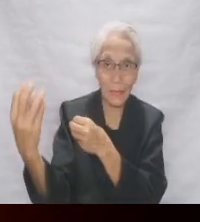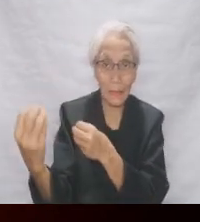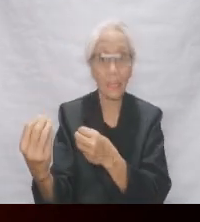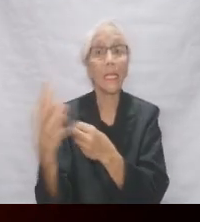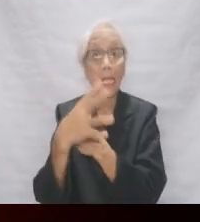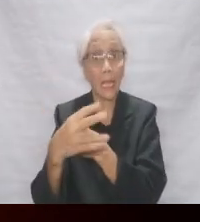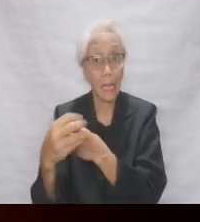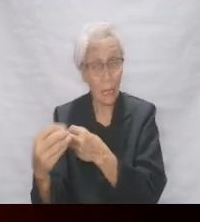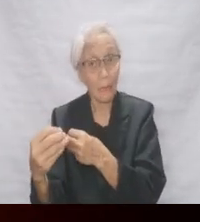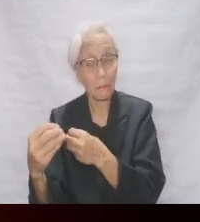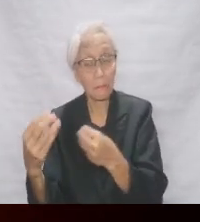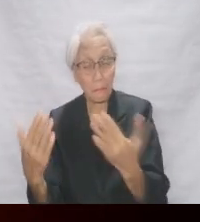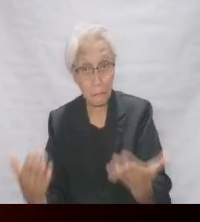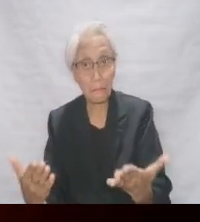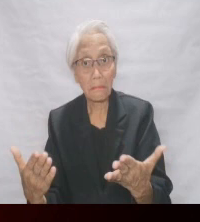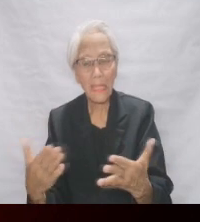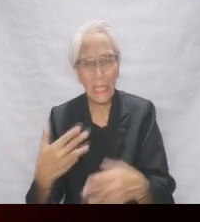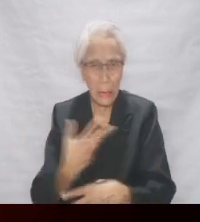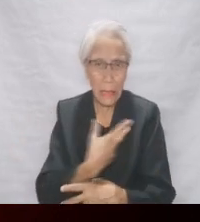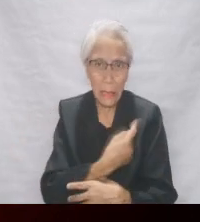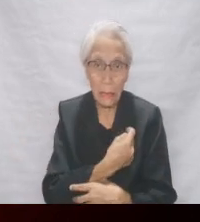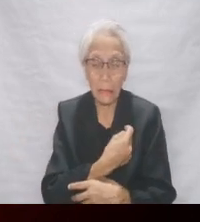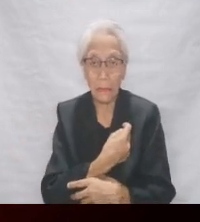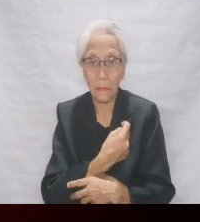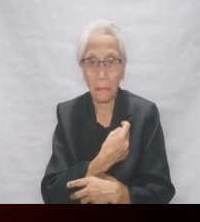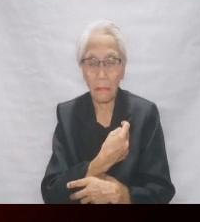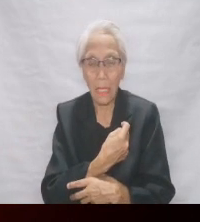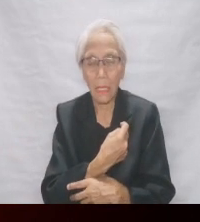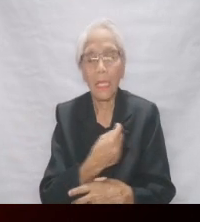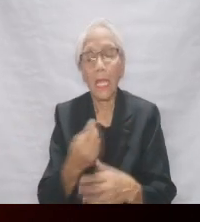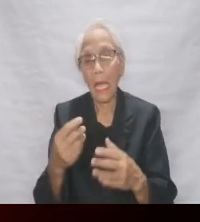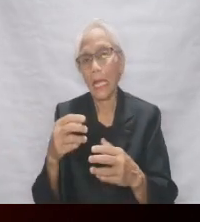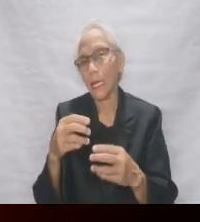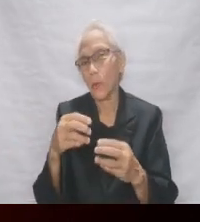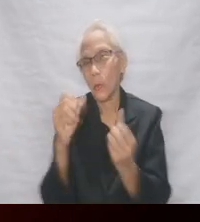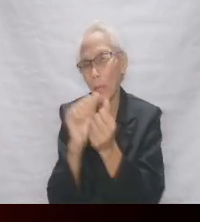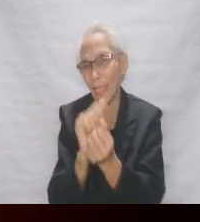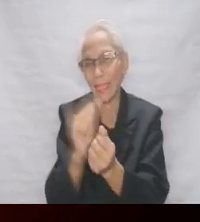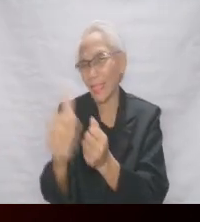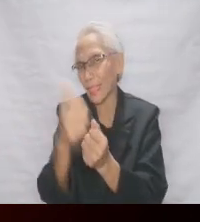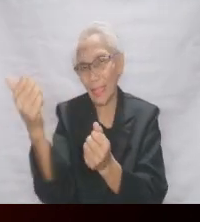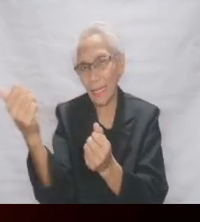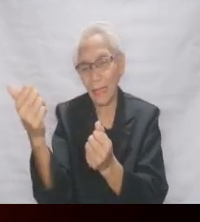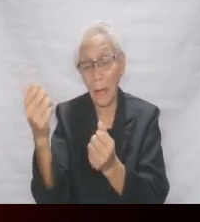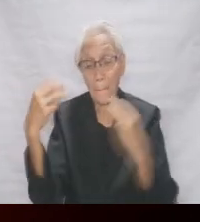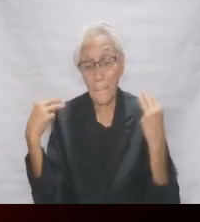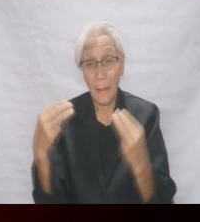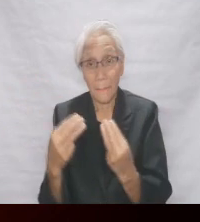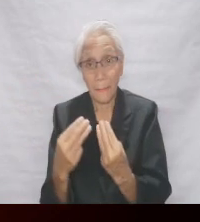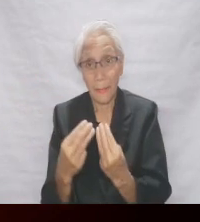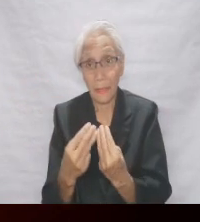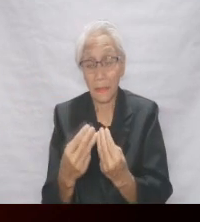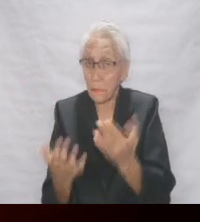and approves inflicting physical harm against non-members. No? They may not even